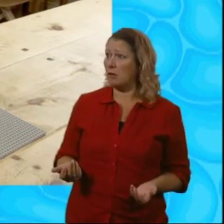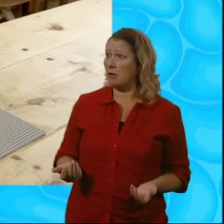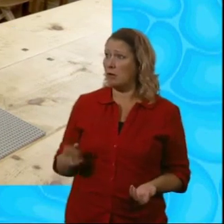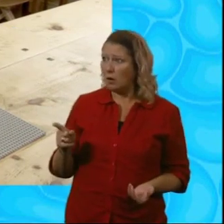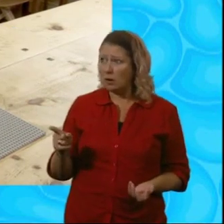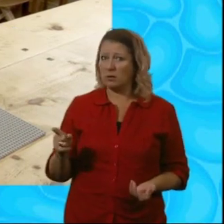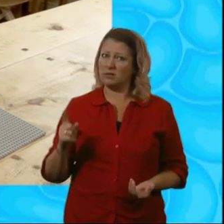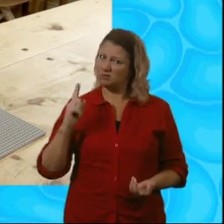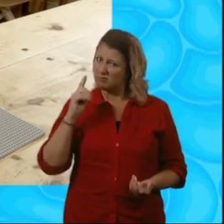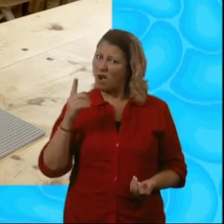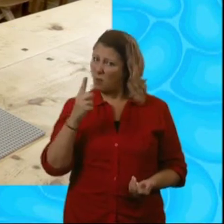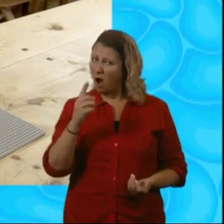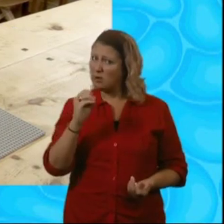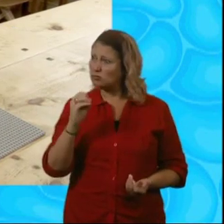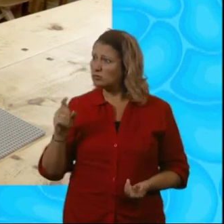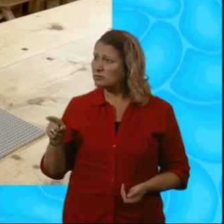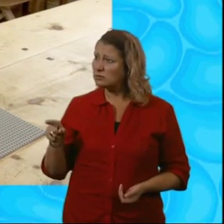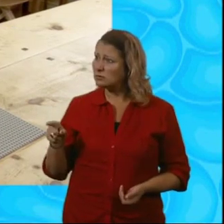Now that's about 100.